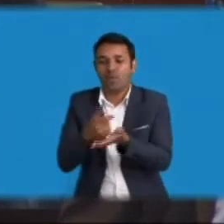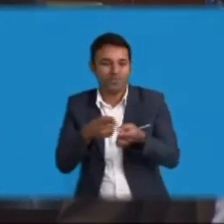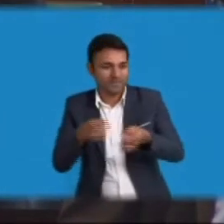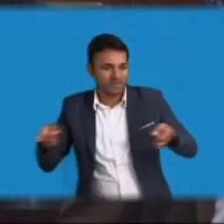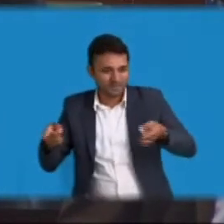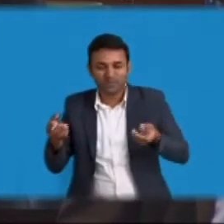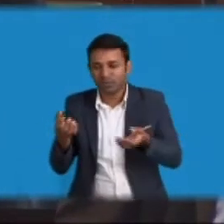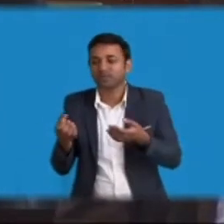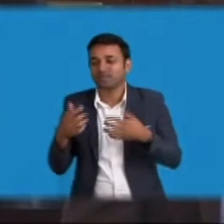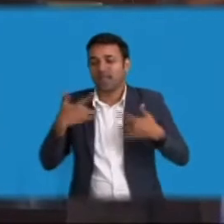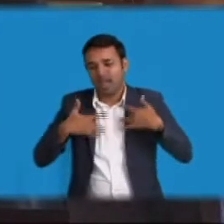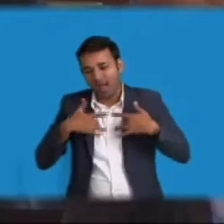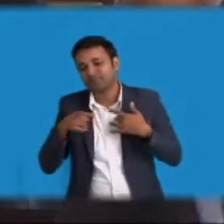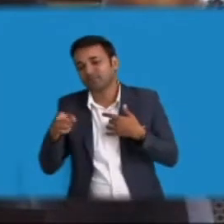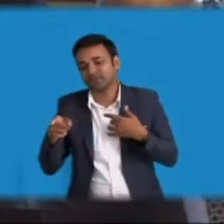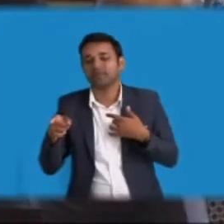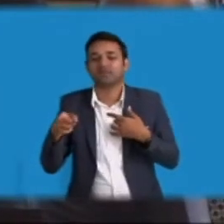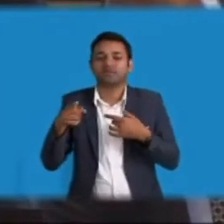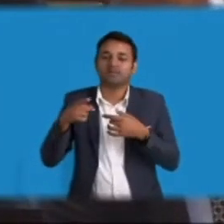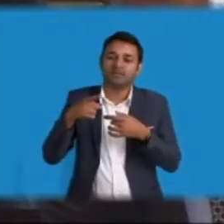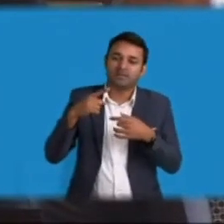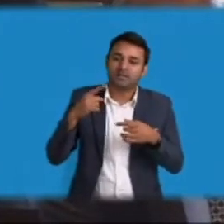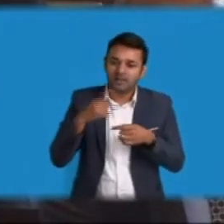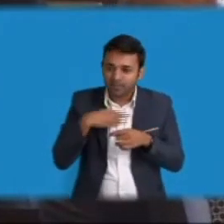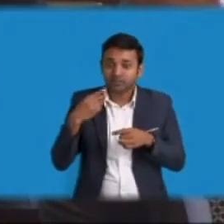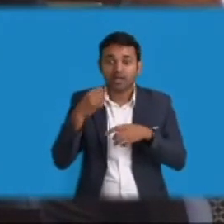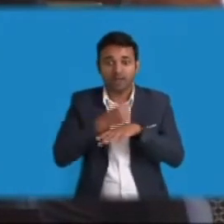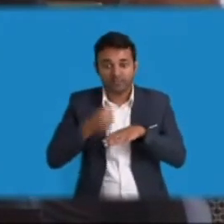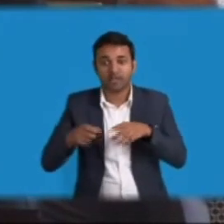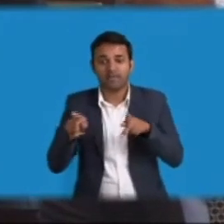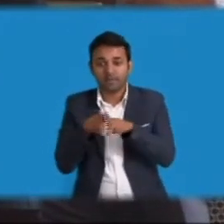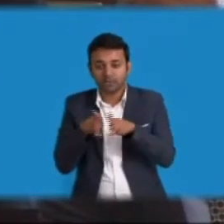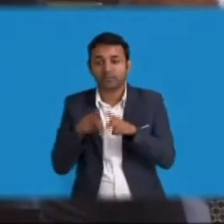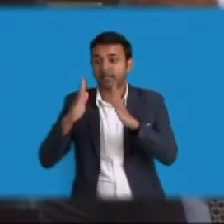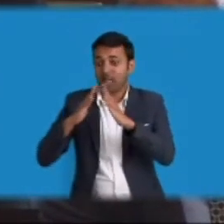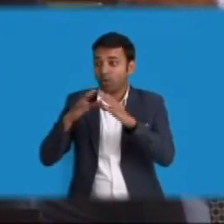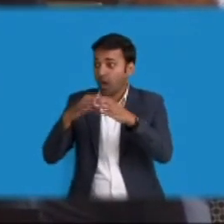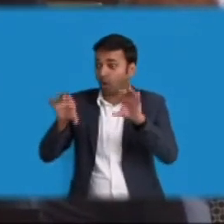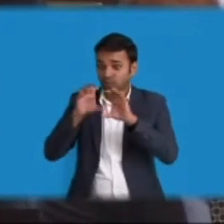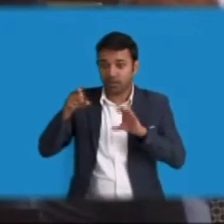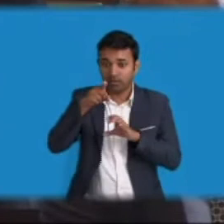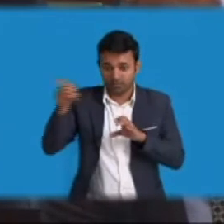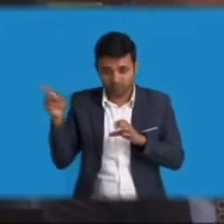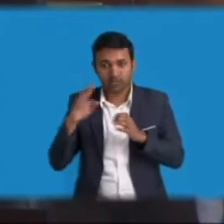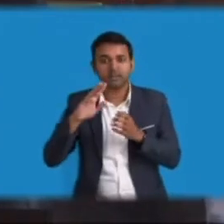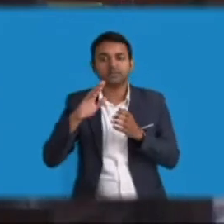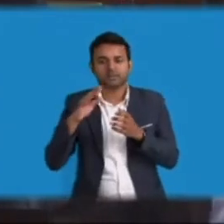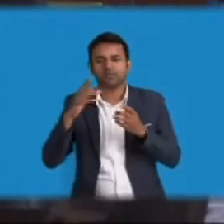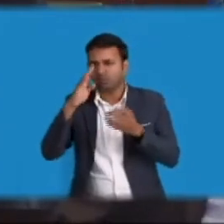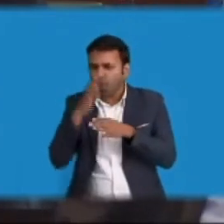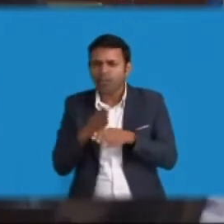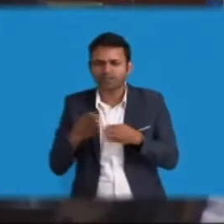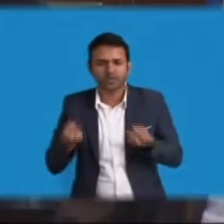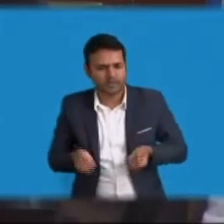Local Government, Housing and Environment, in partnership with municipal councils, are totally committed to provide the best facilities for our farmers and